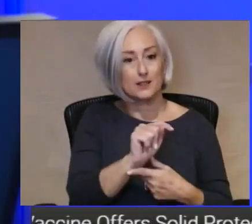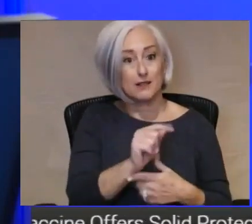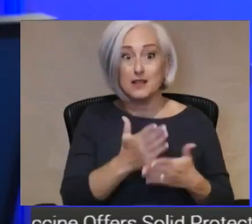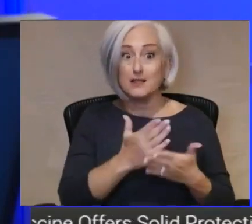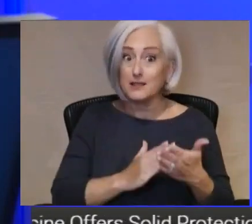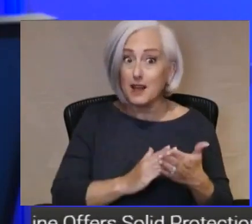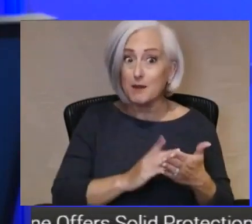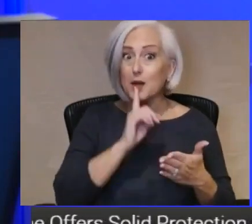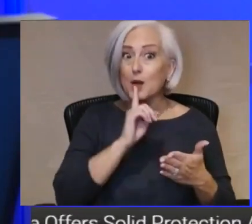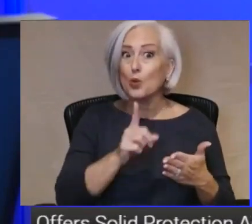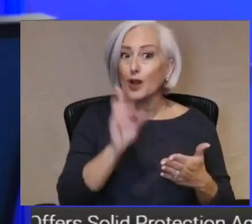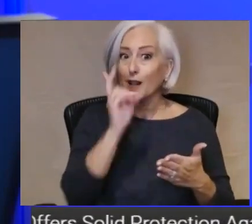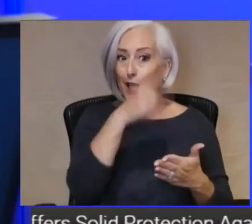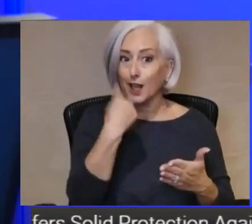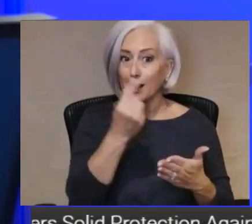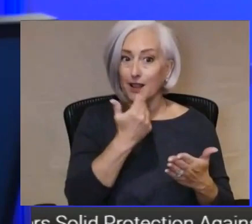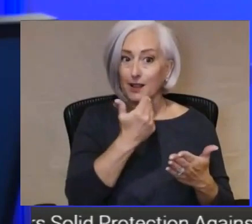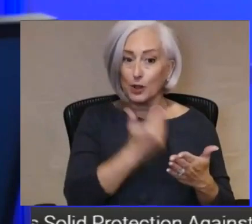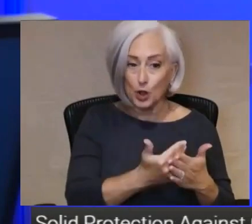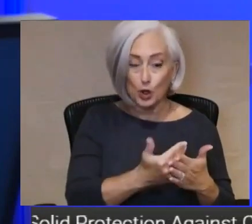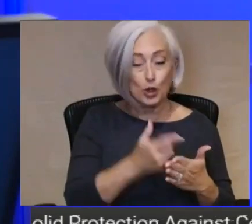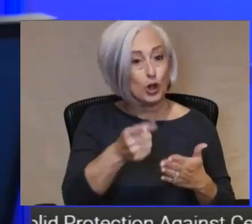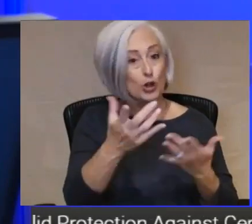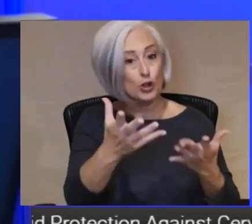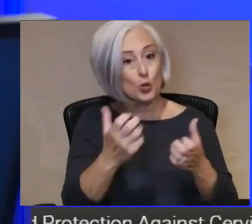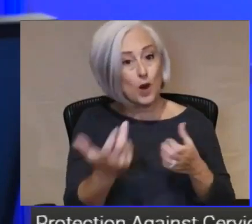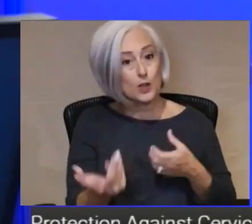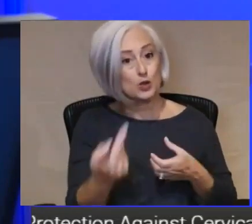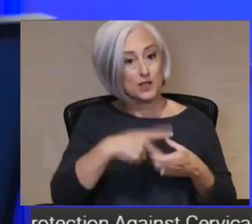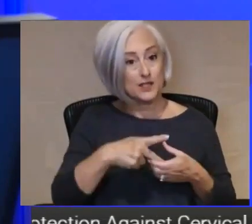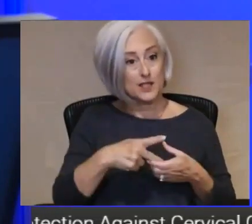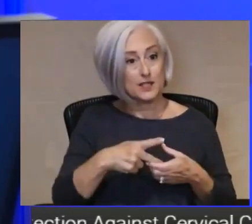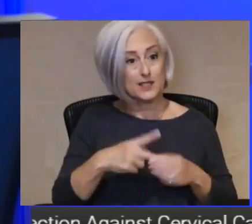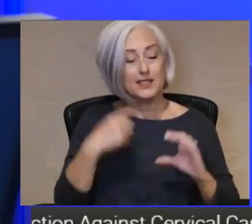interested in participating in it, email us at